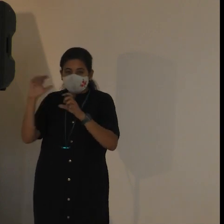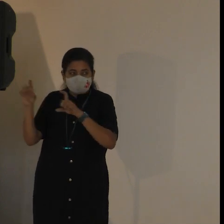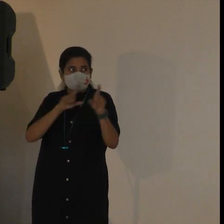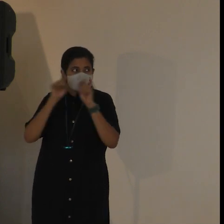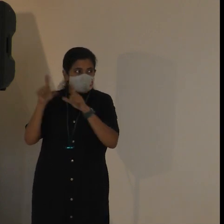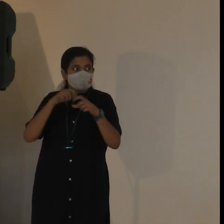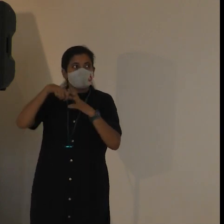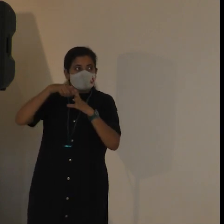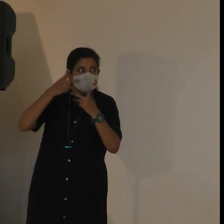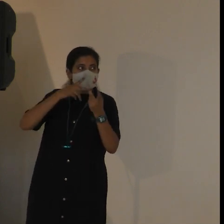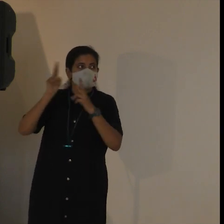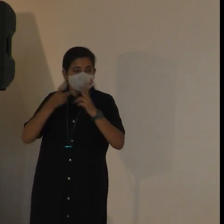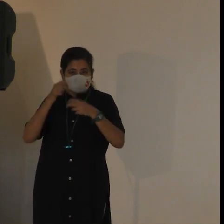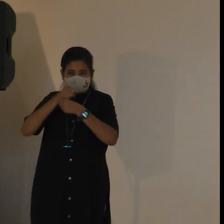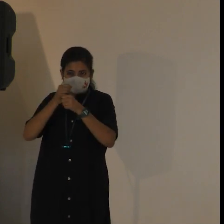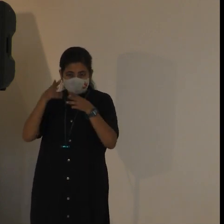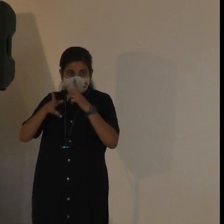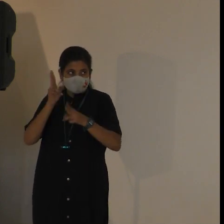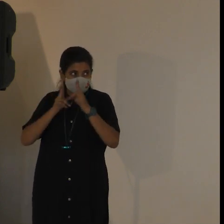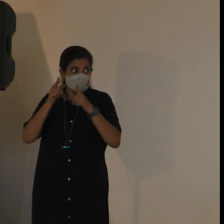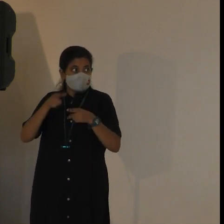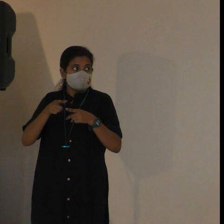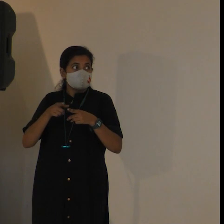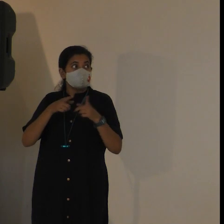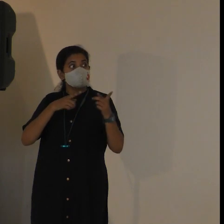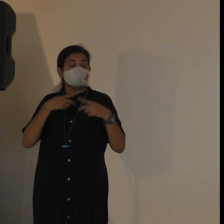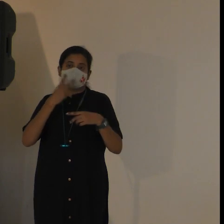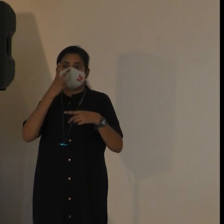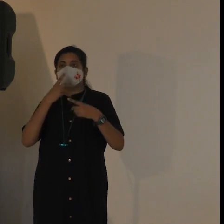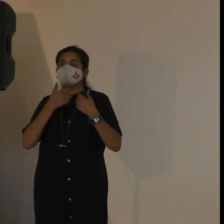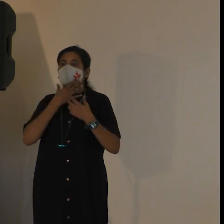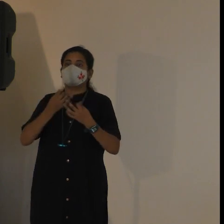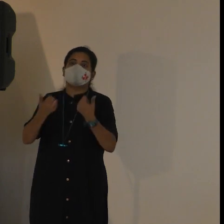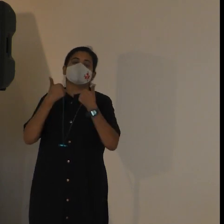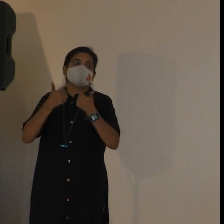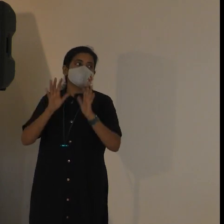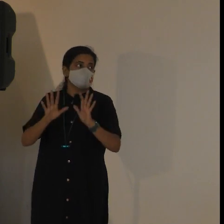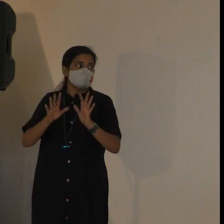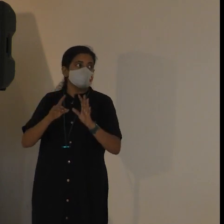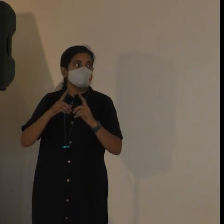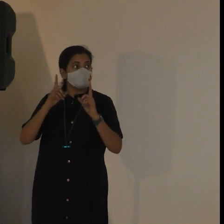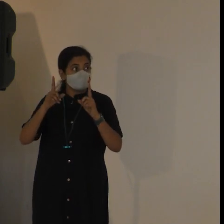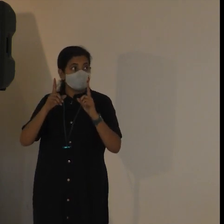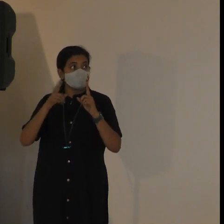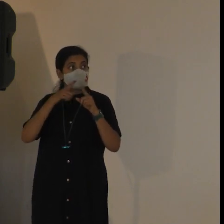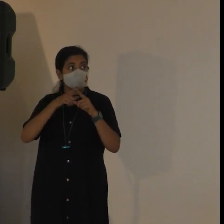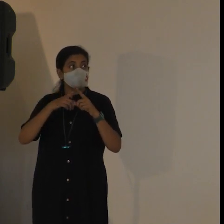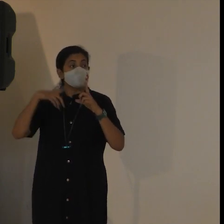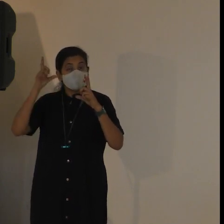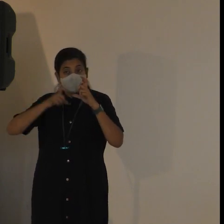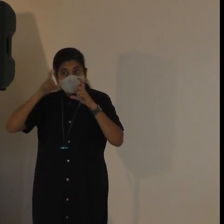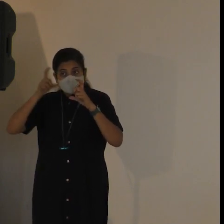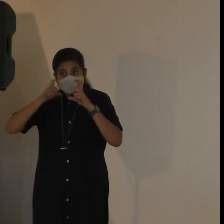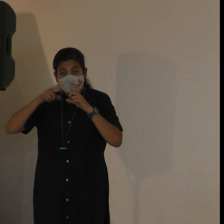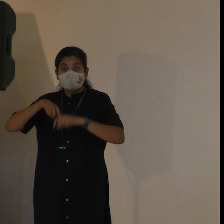it to have been made into that animation, but we're just so wowed by what we have seen. It doesn't click the amount of